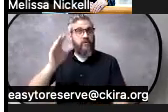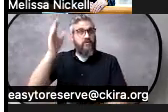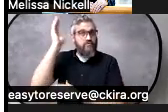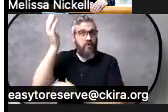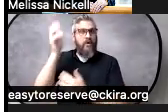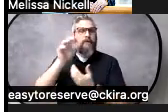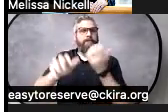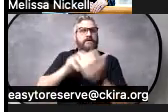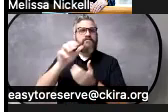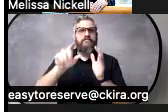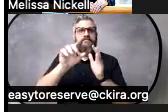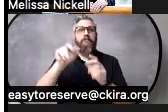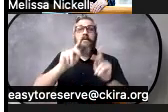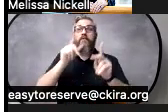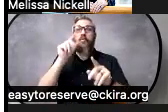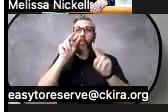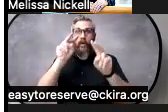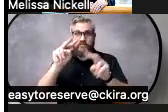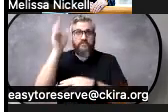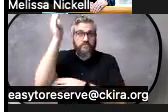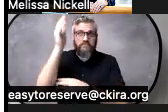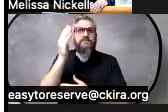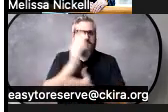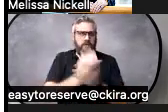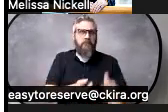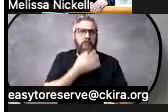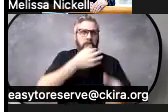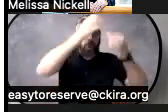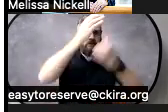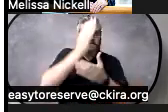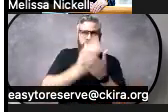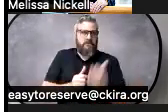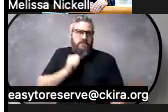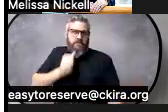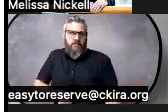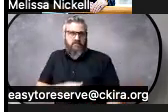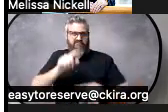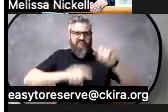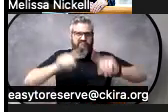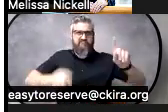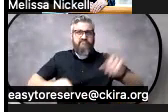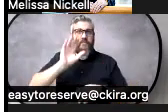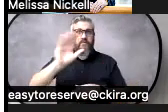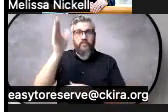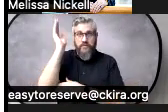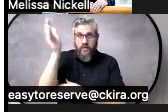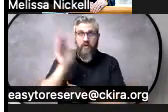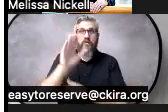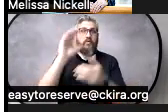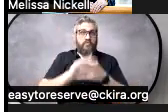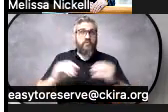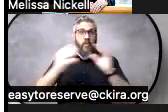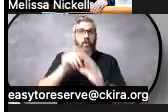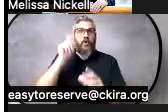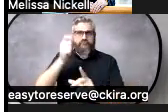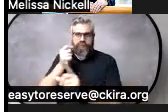of backgrounds, so some are going to be experts and others won't, but your talk and your story should speak to the